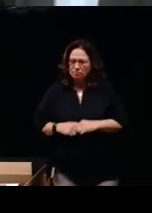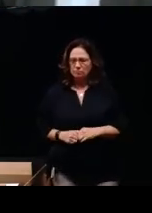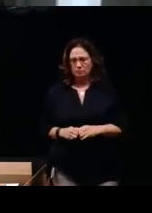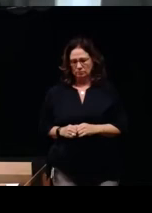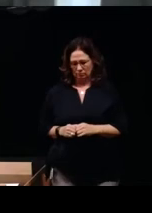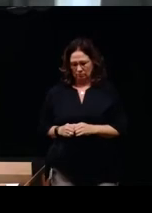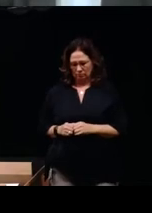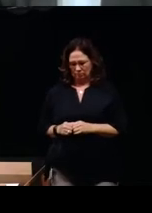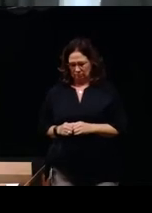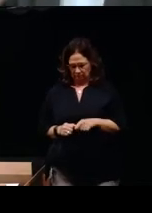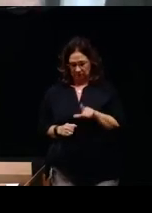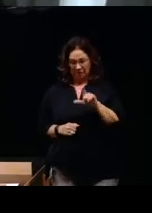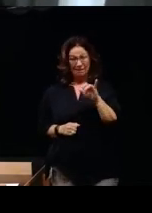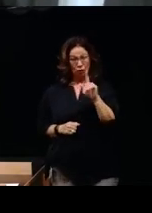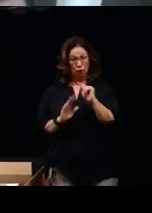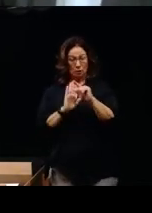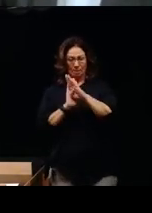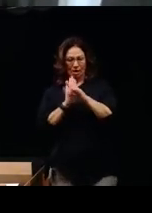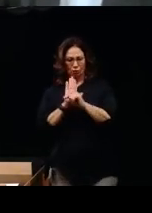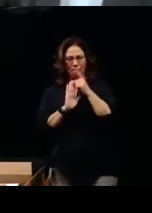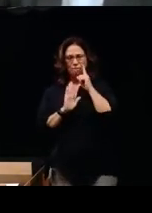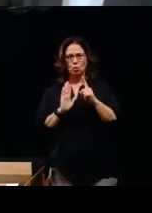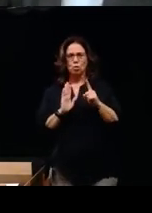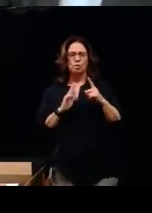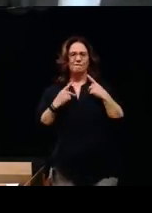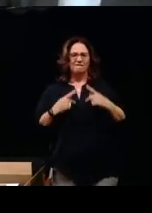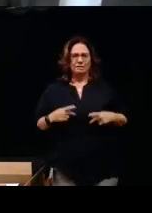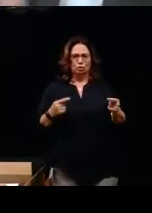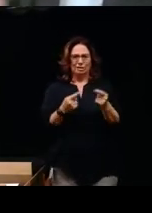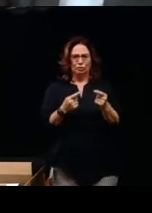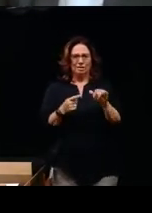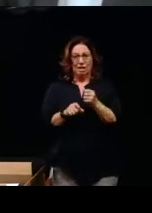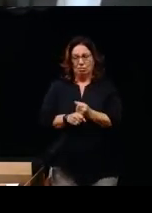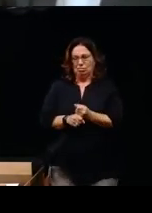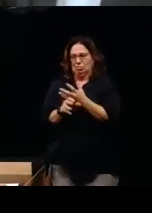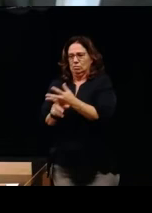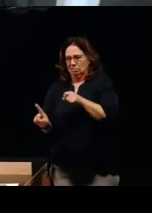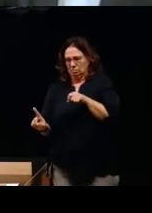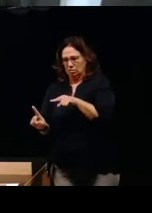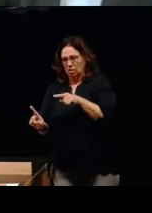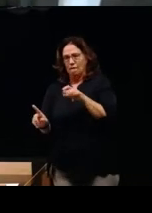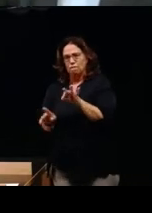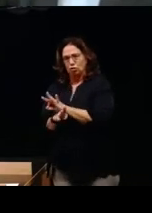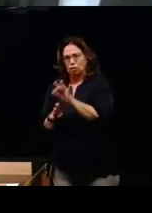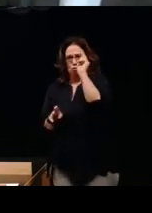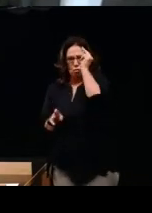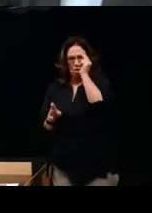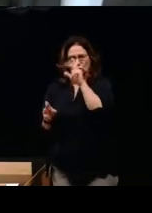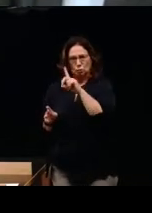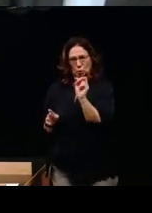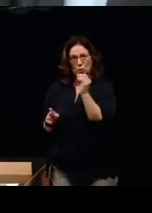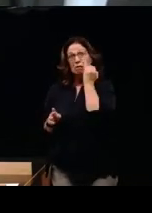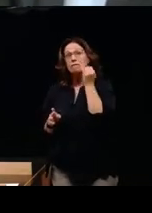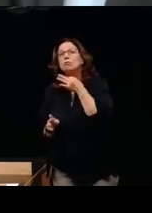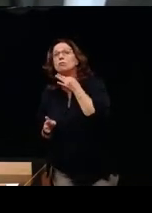is the background literature for the role of physical injury in precipitating the onset of a functional neurological disorder, in case all of you are interested